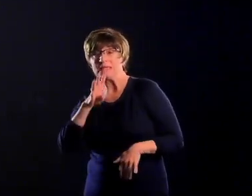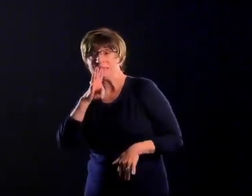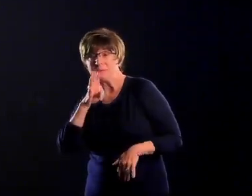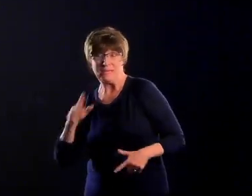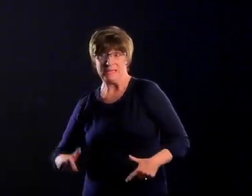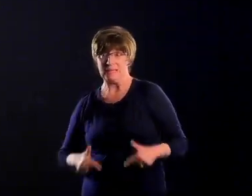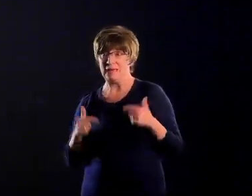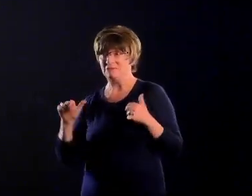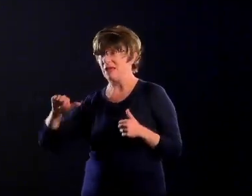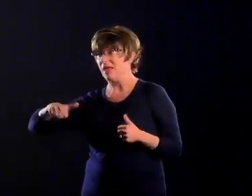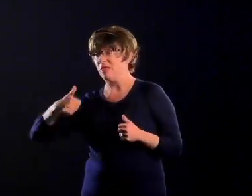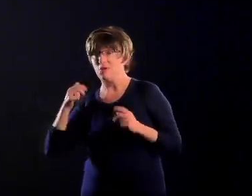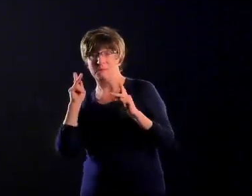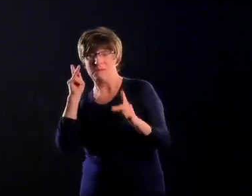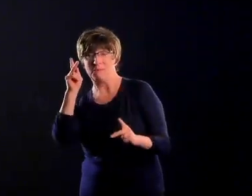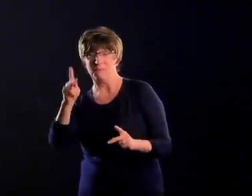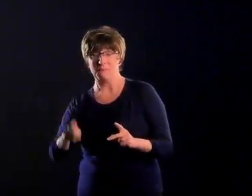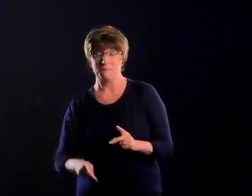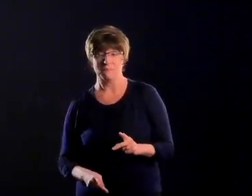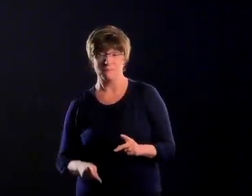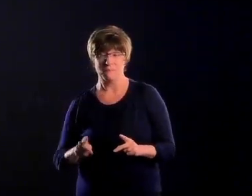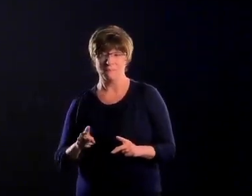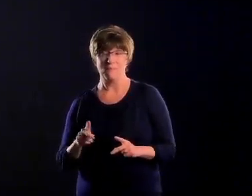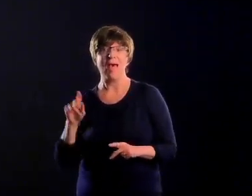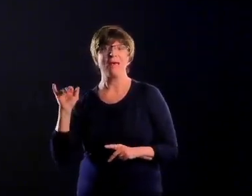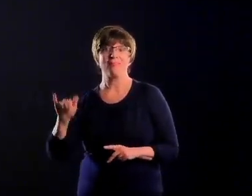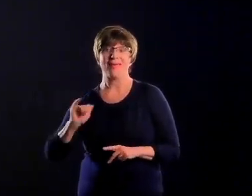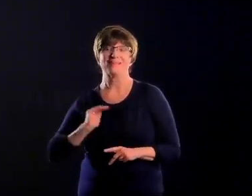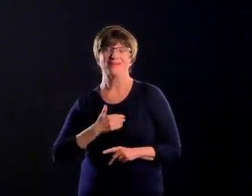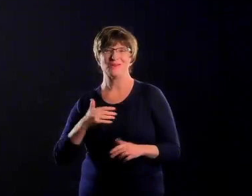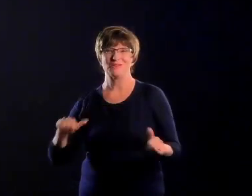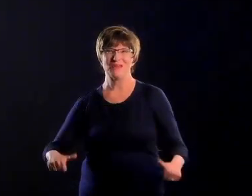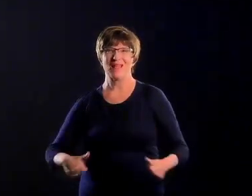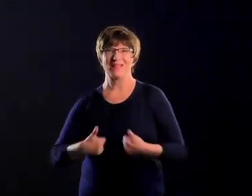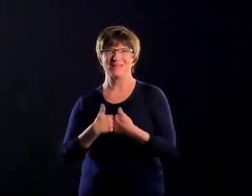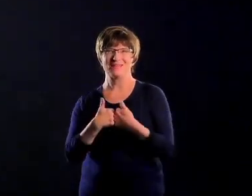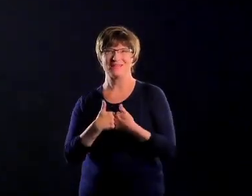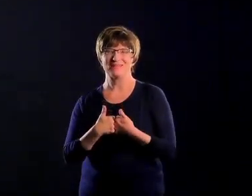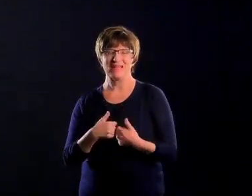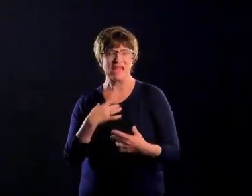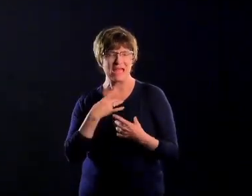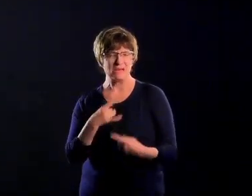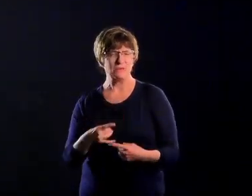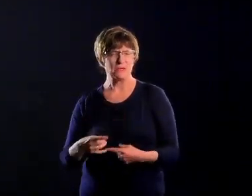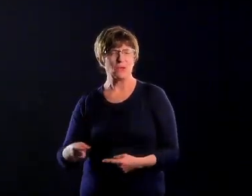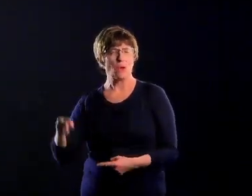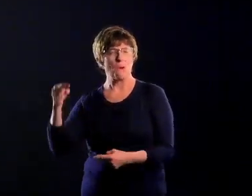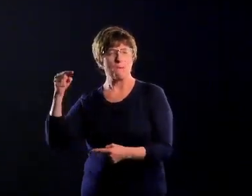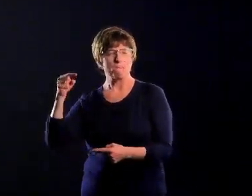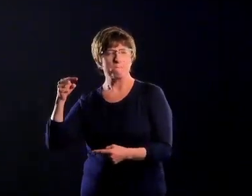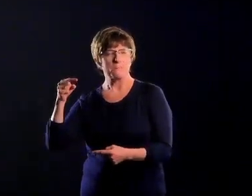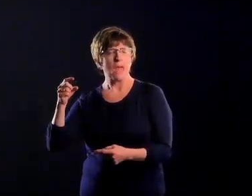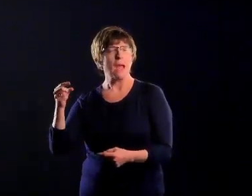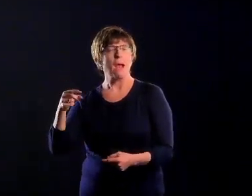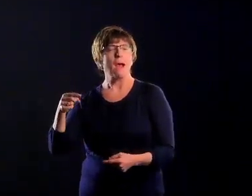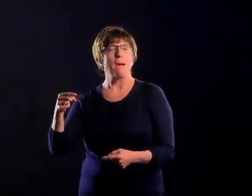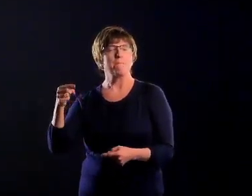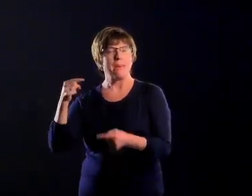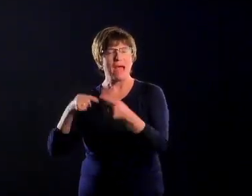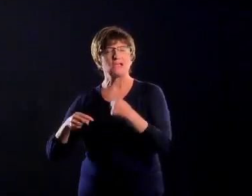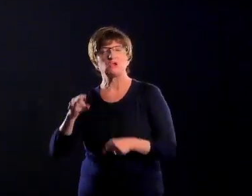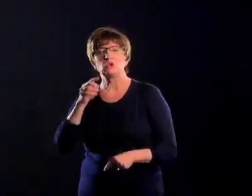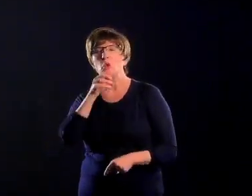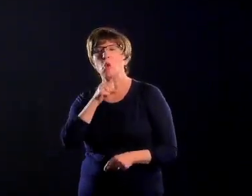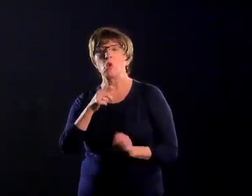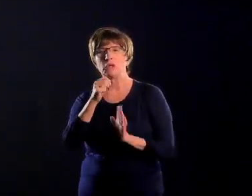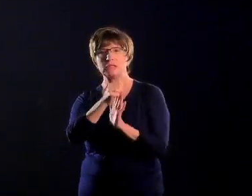else's life. That's our challenge. You know, it's interesting because I go back to the Old Testament, I think about so many different wonderful storylines, and